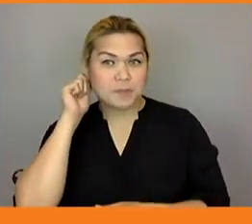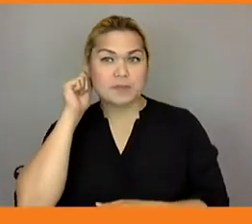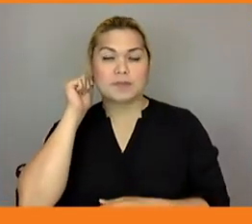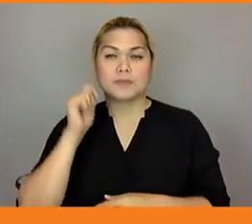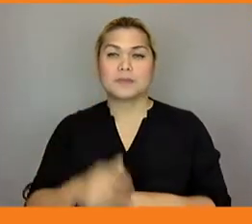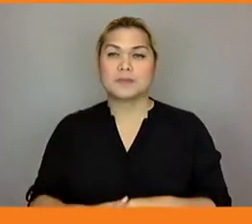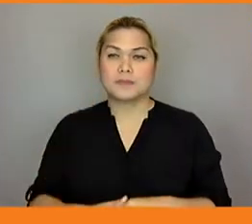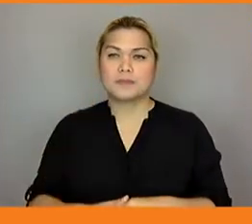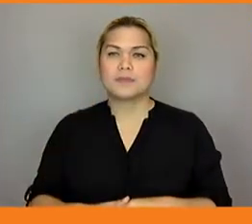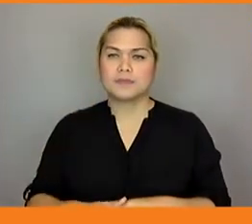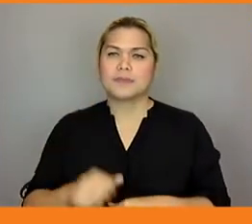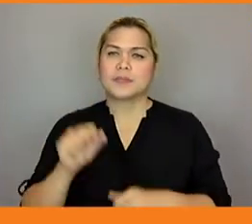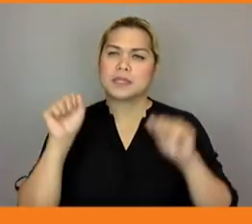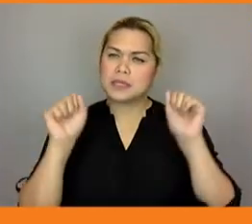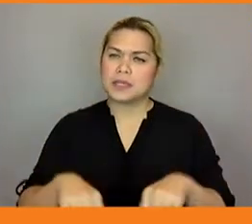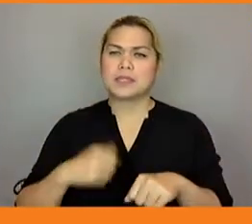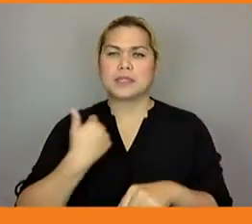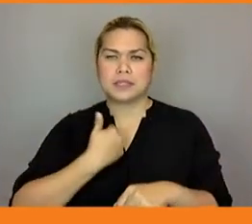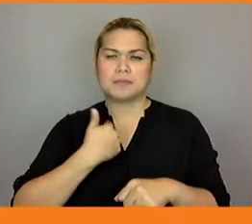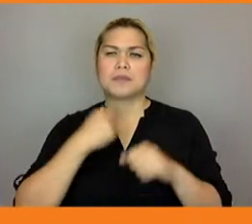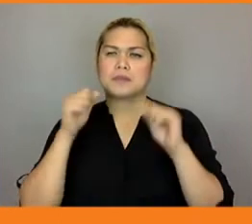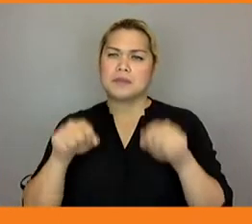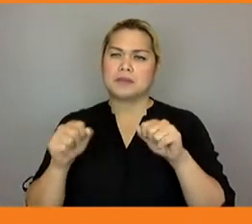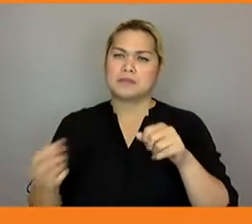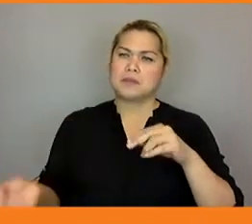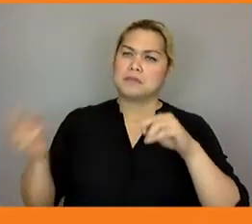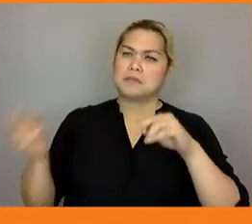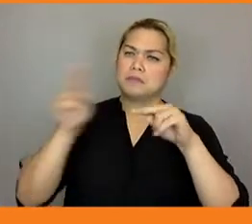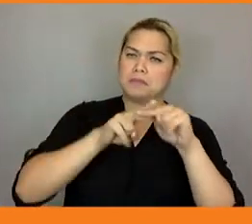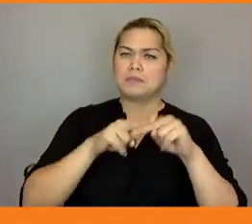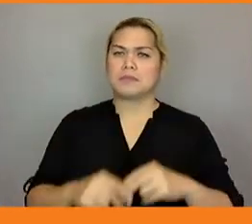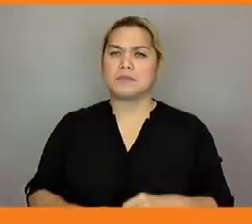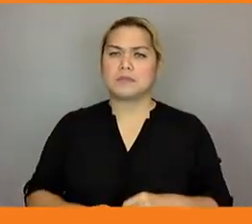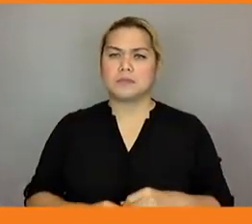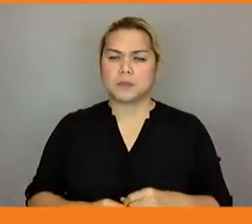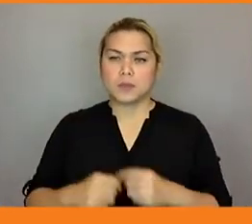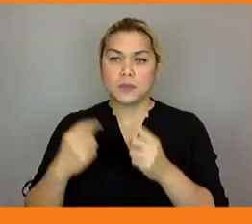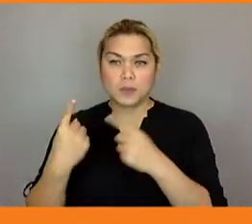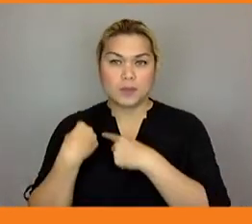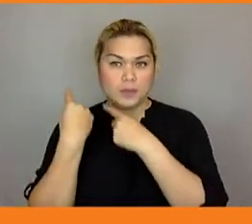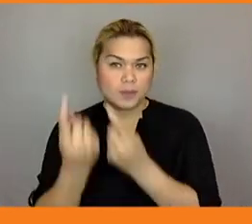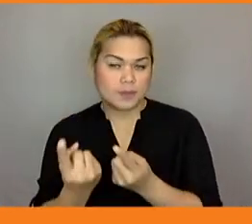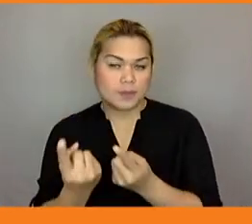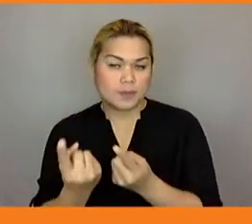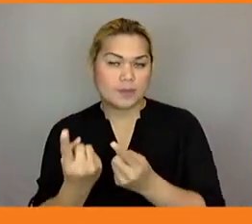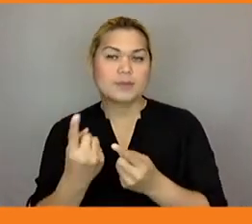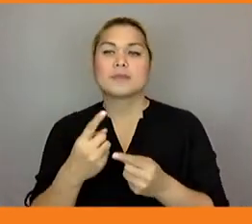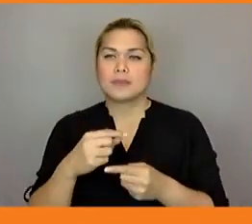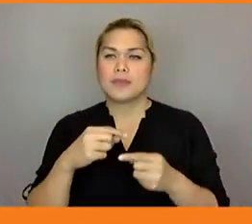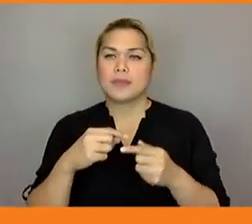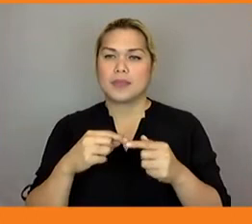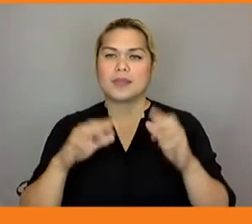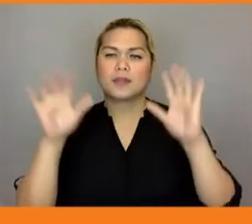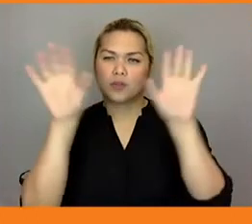that this region has been facing increasing climate shocks every year,